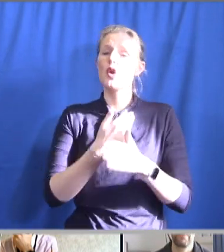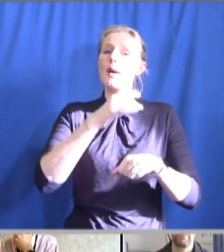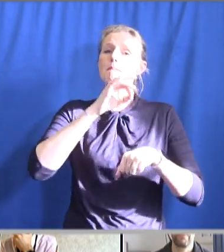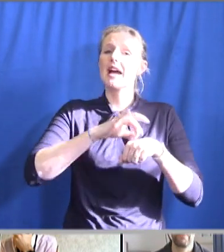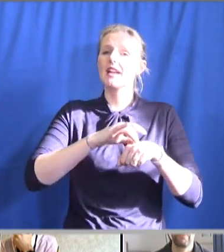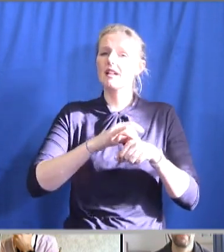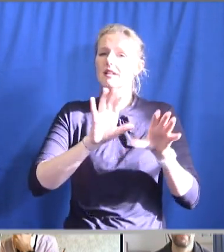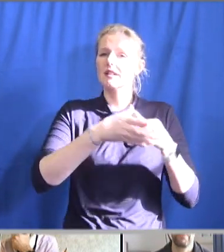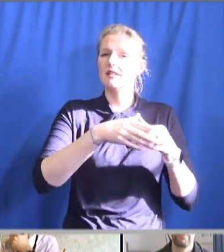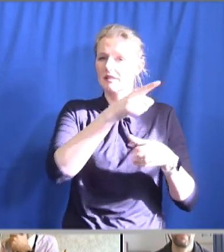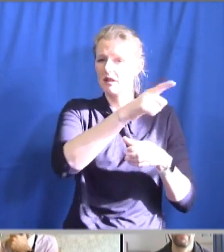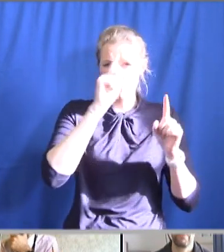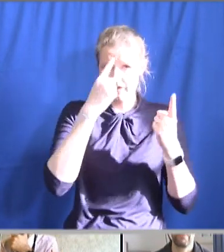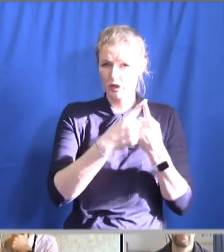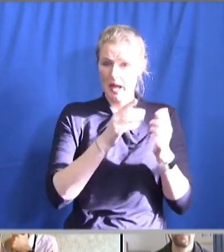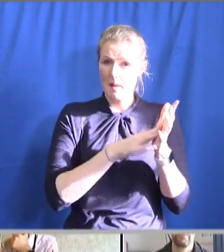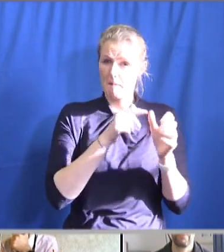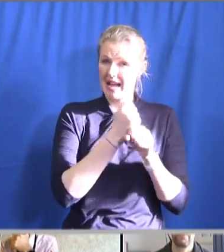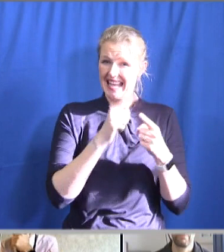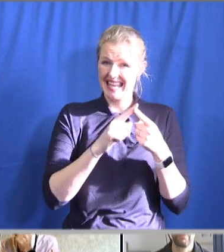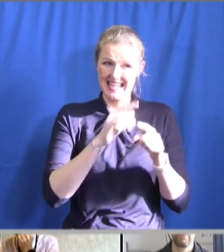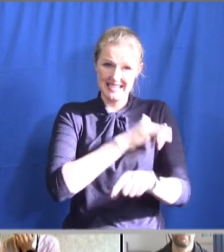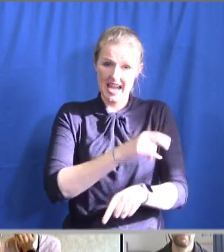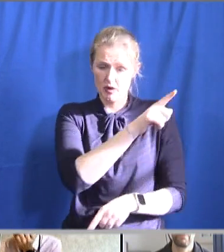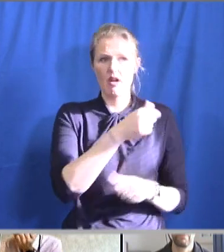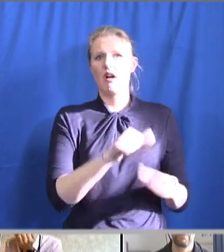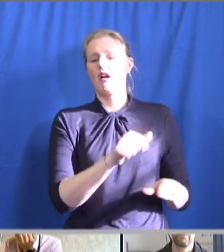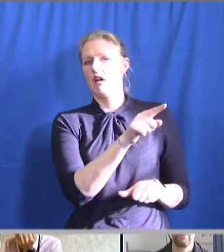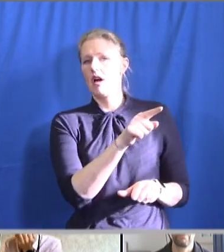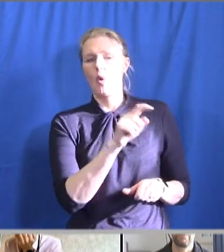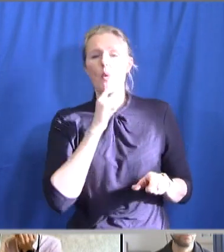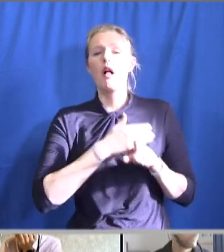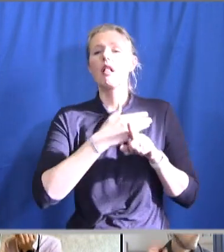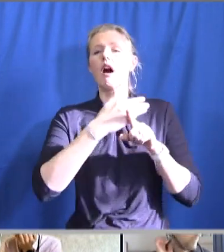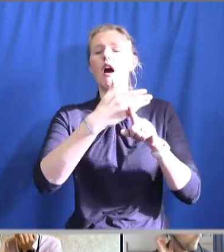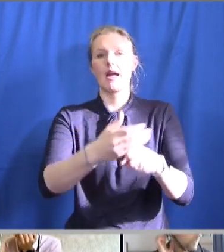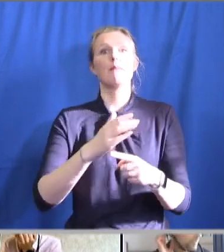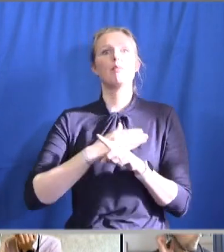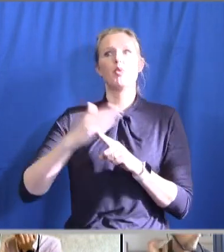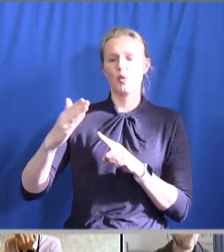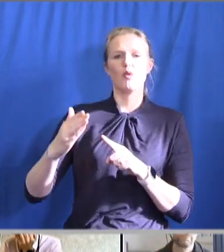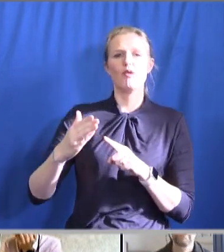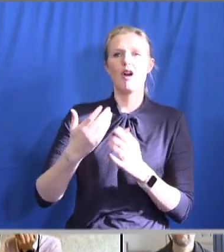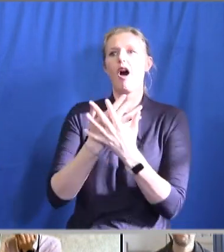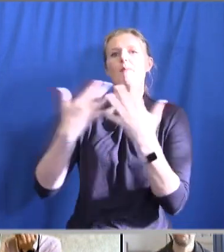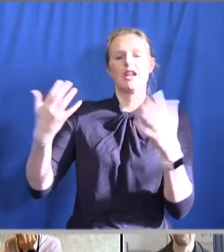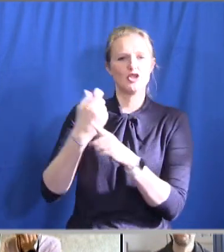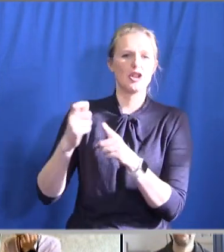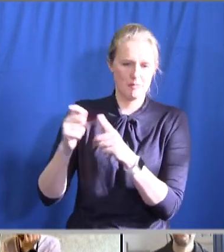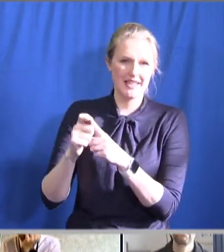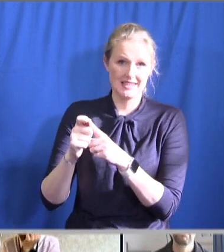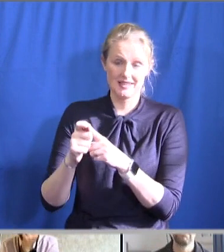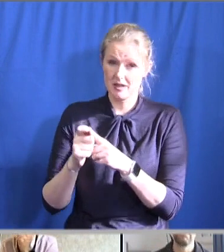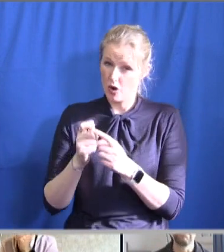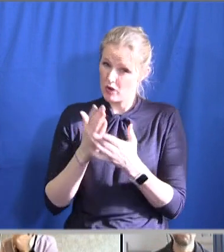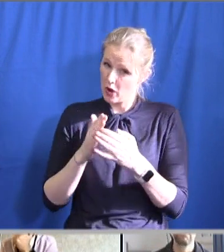more practitioners coming out, hopefully more GPs under the practice as well. And as I said in my opening comments, we've increased the number of GP trainees by over